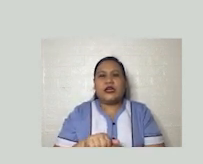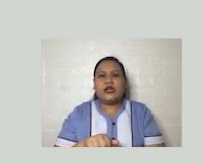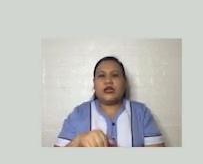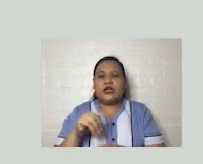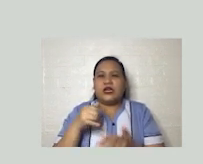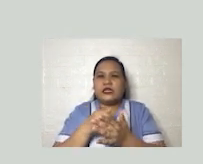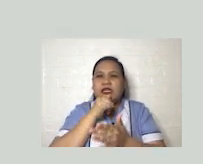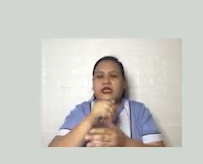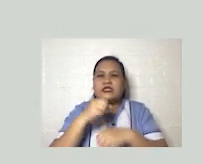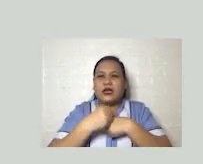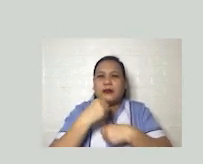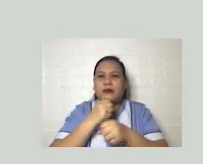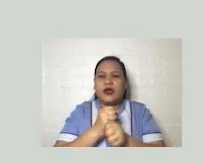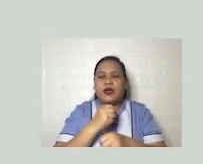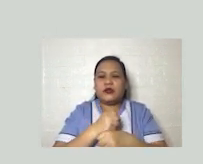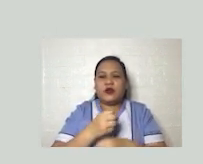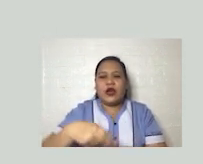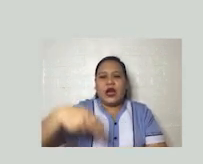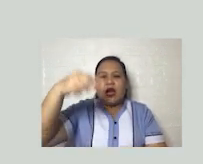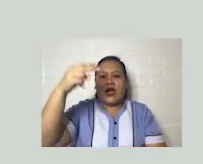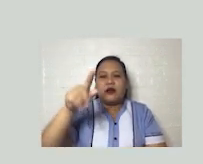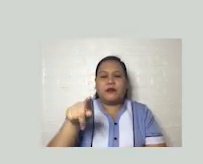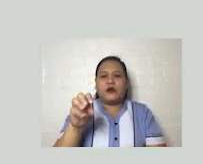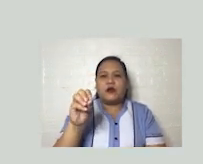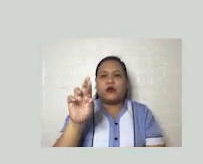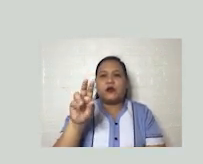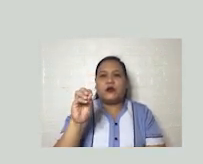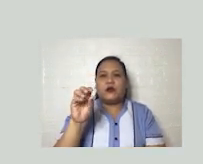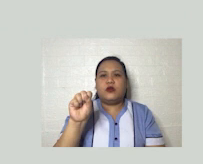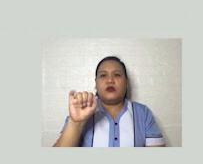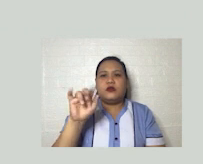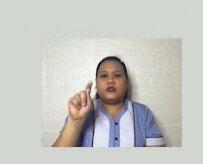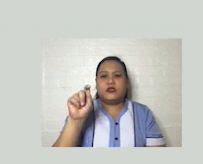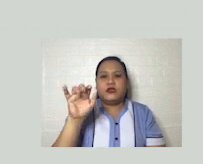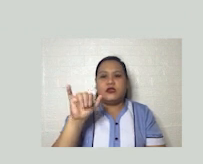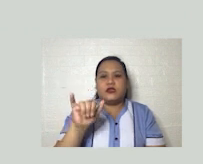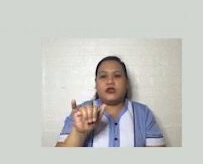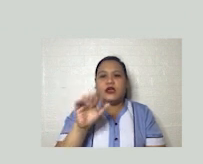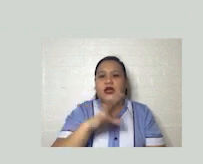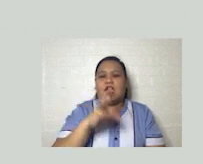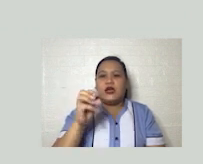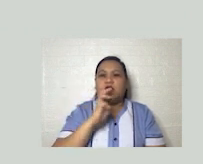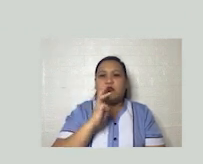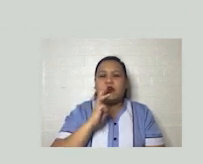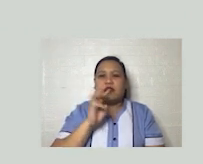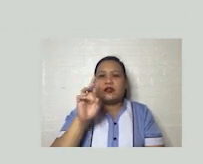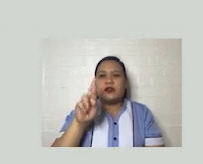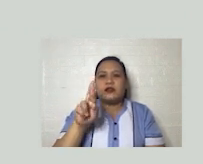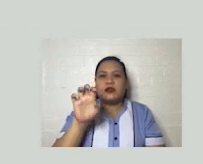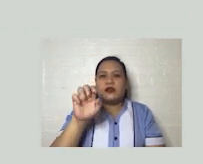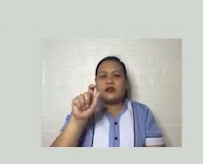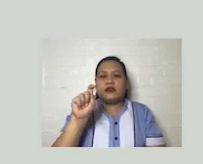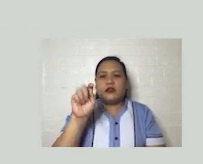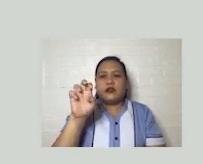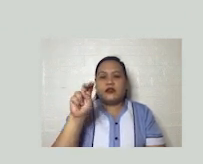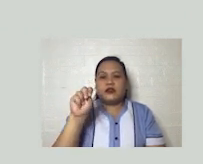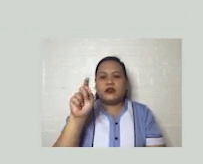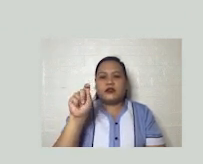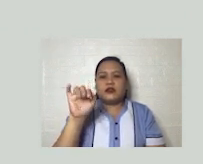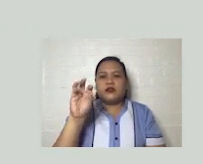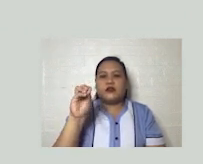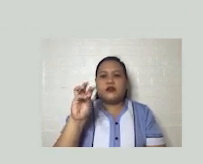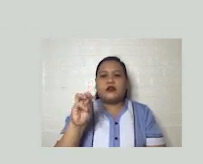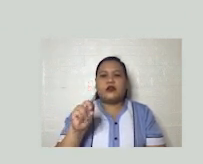Growing media are designed to achieve high porosity and water retention while providing